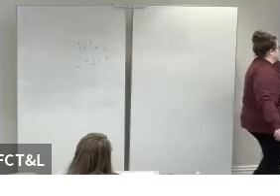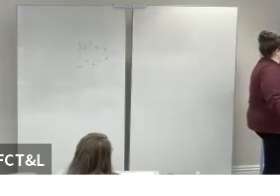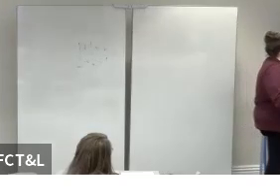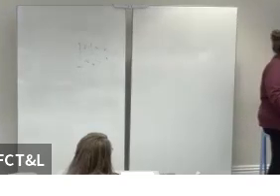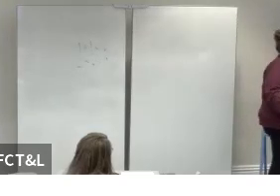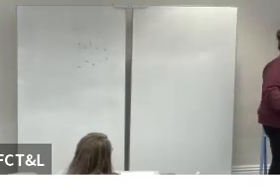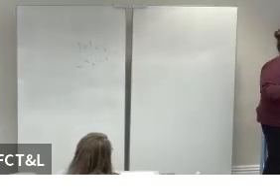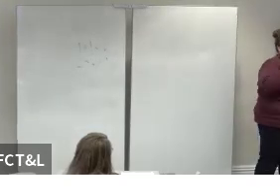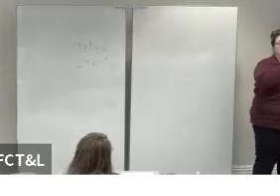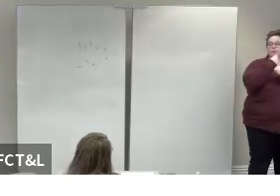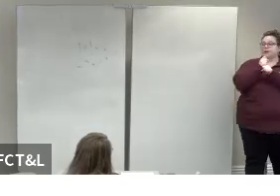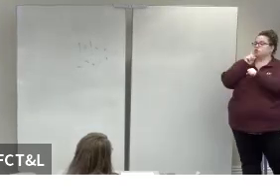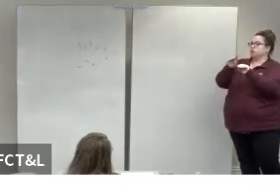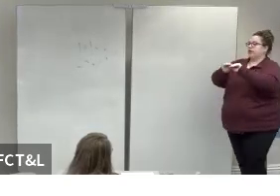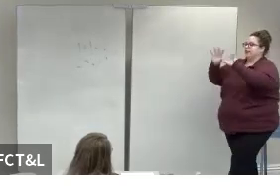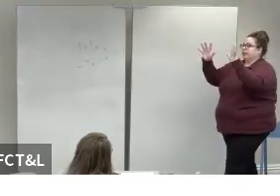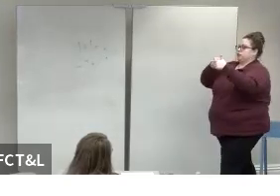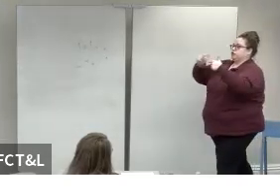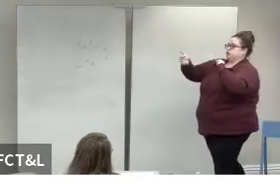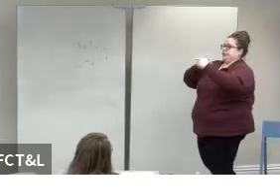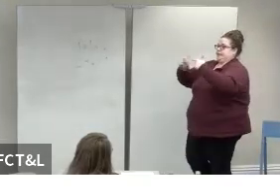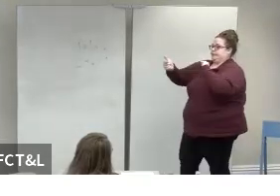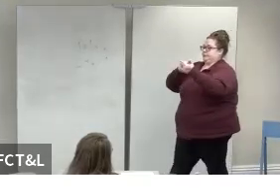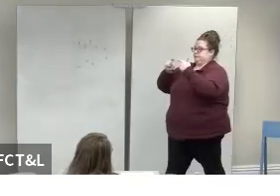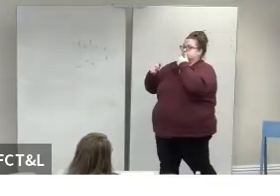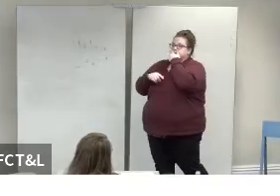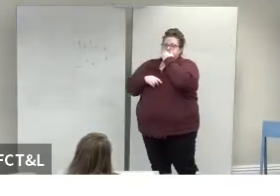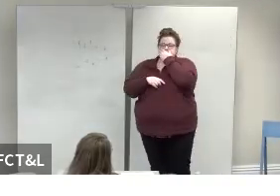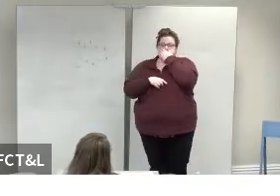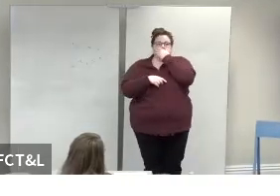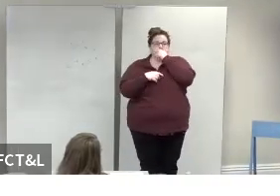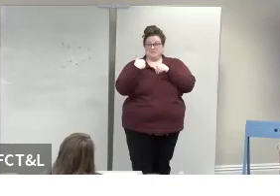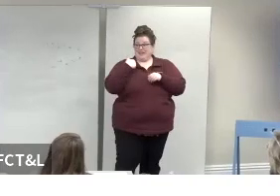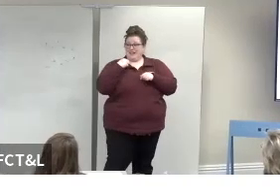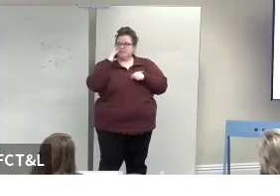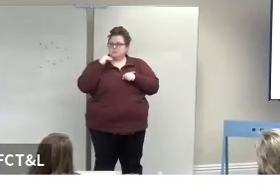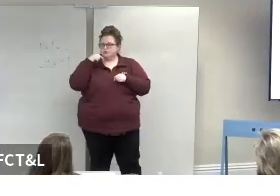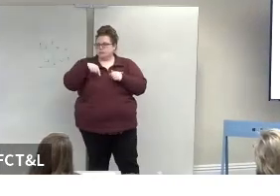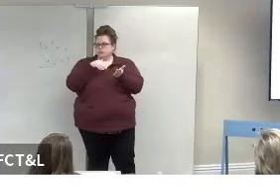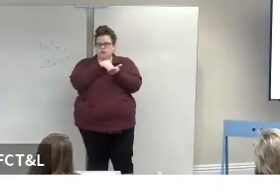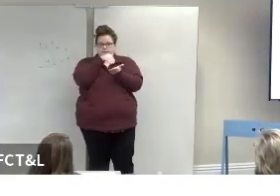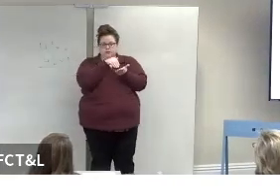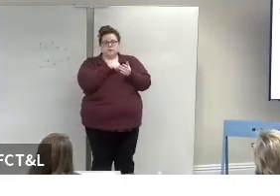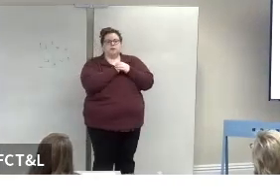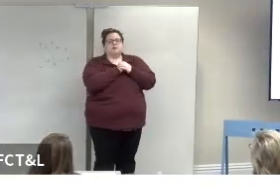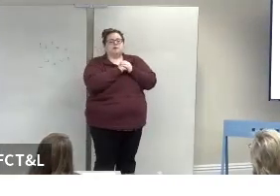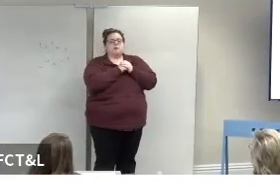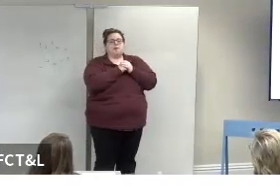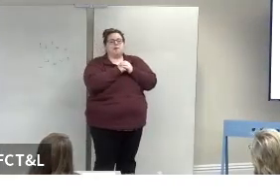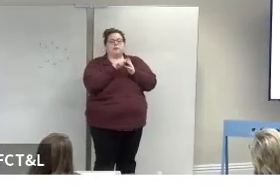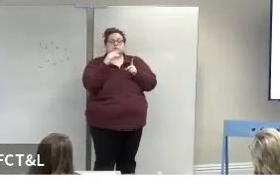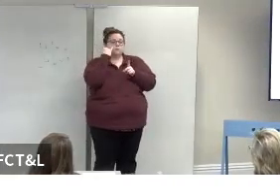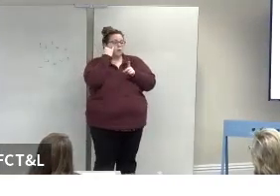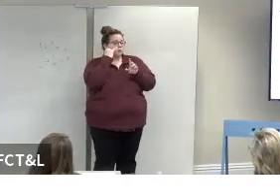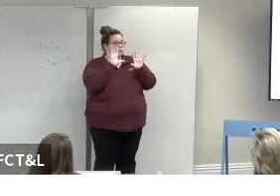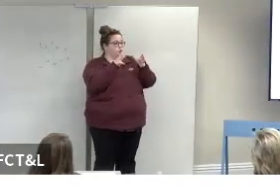Okay, this one I want to emphasize. Please make sure that you have clear turn taking in a conversation. I've experienced this